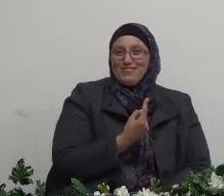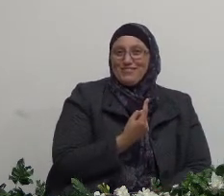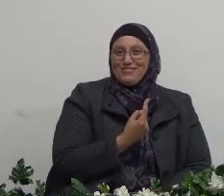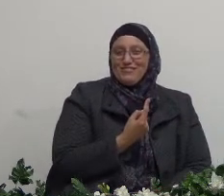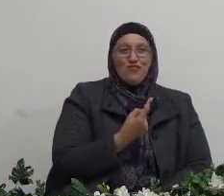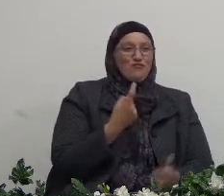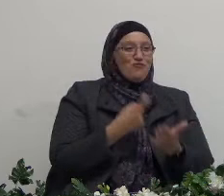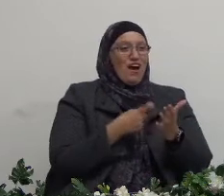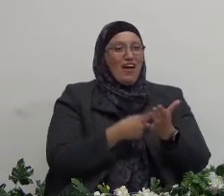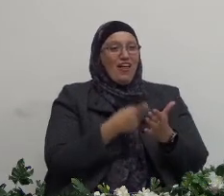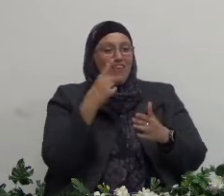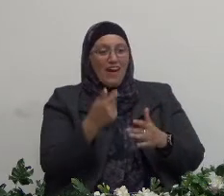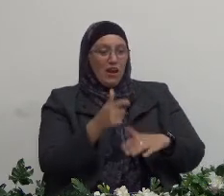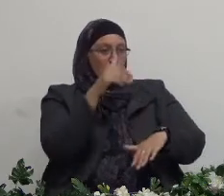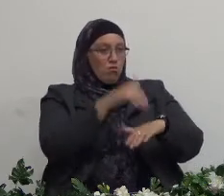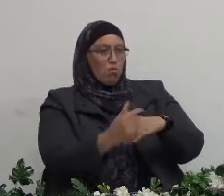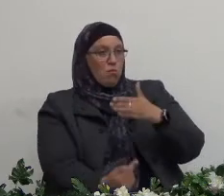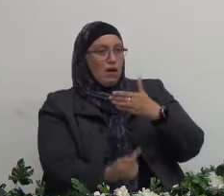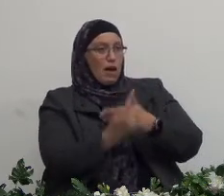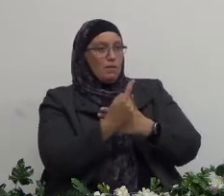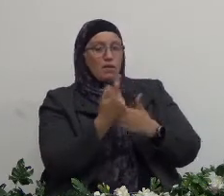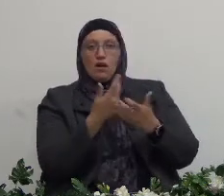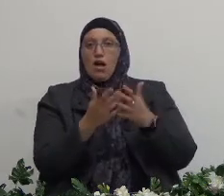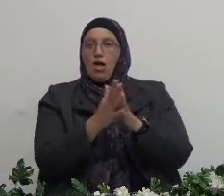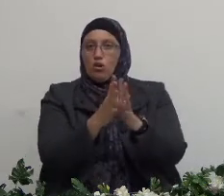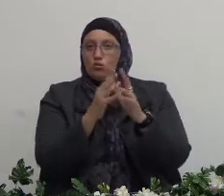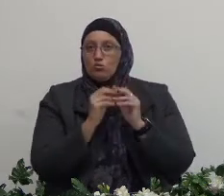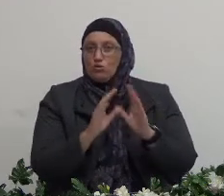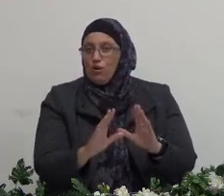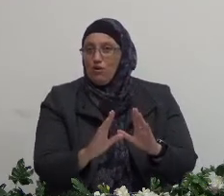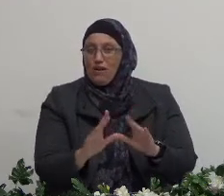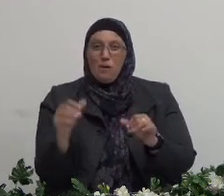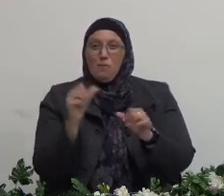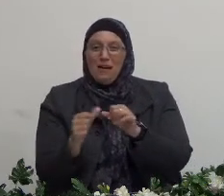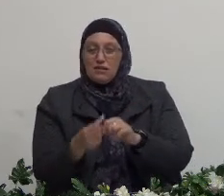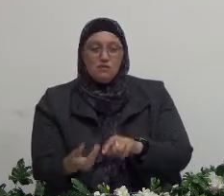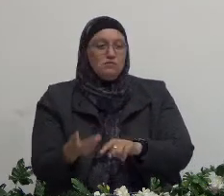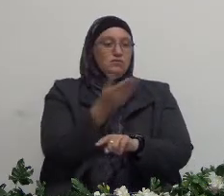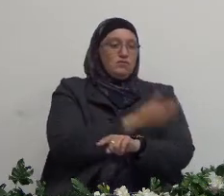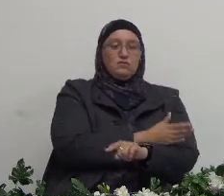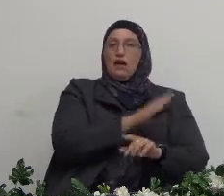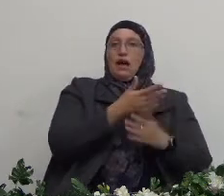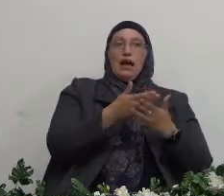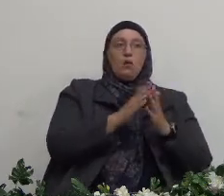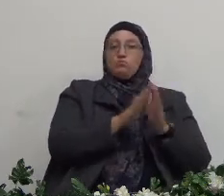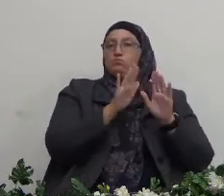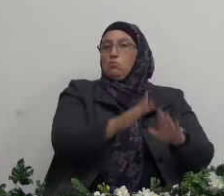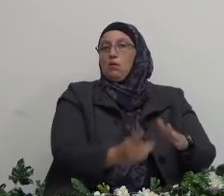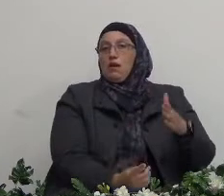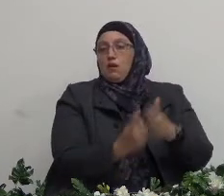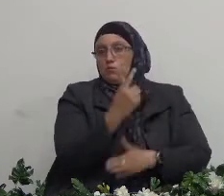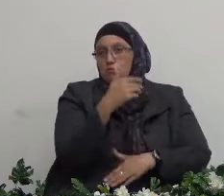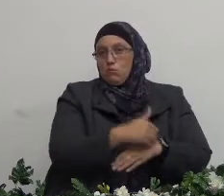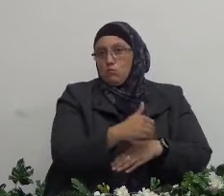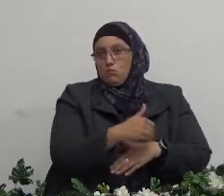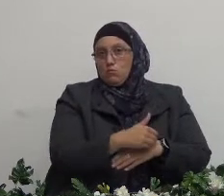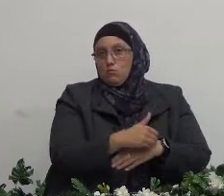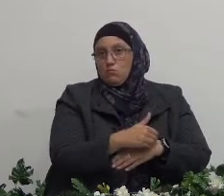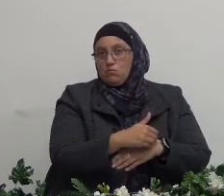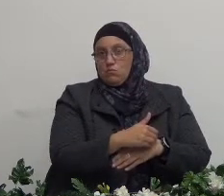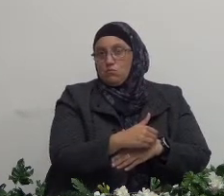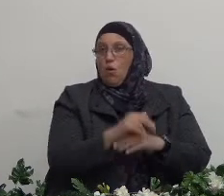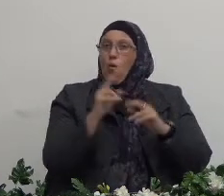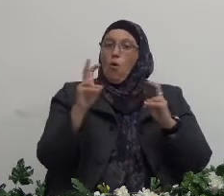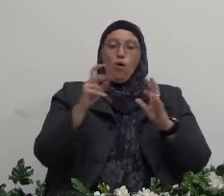you would look at preventative measures rather than look at things that will resolve the problem after it takes place